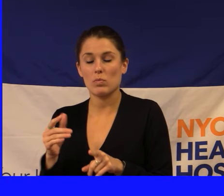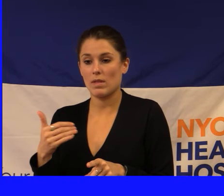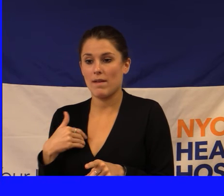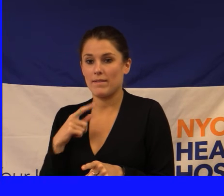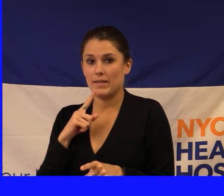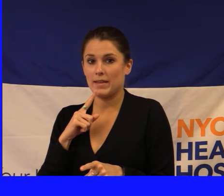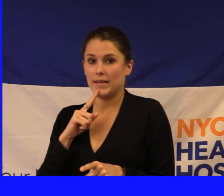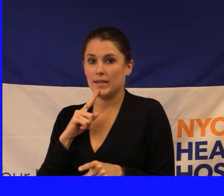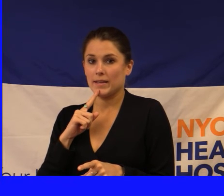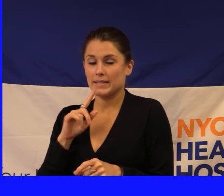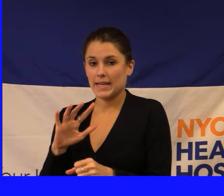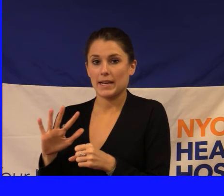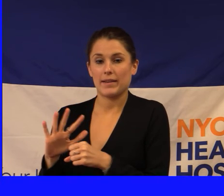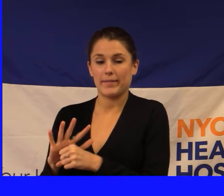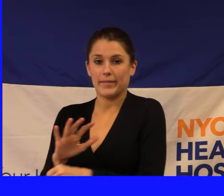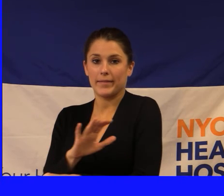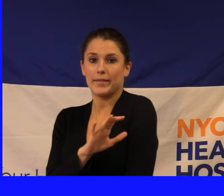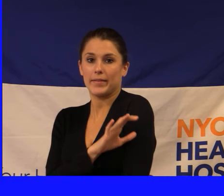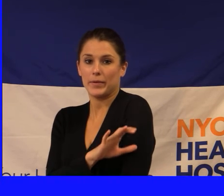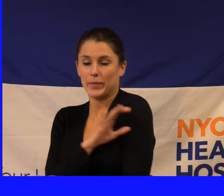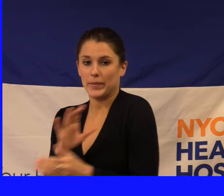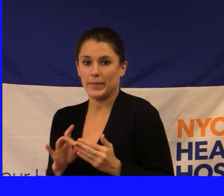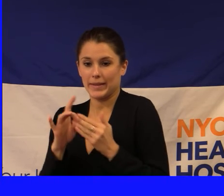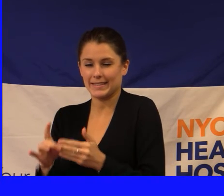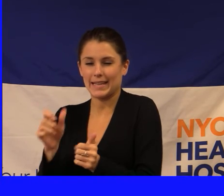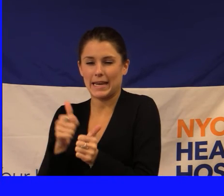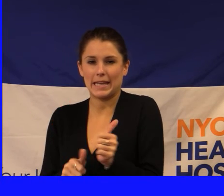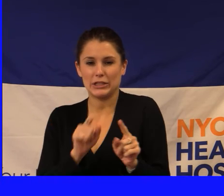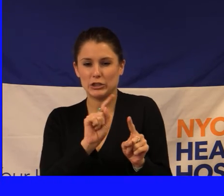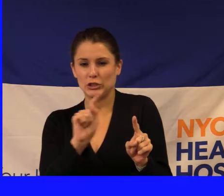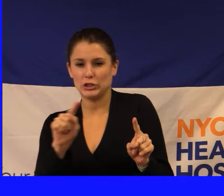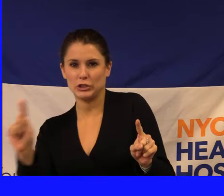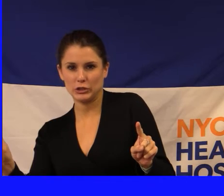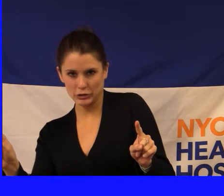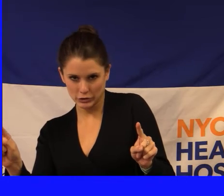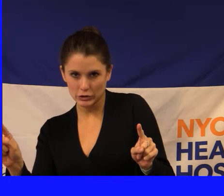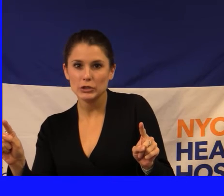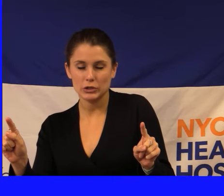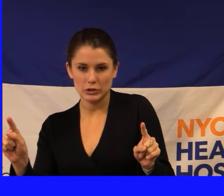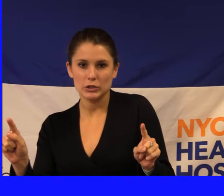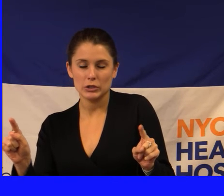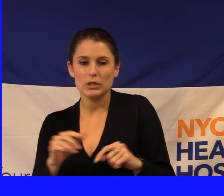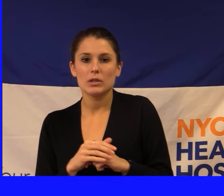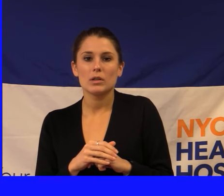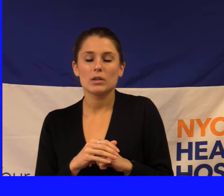clinical leads at each of the facilities. These clinical leads are not